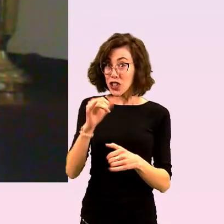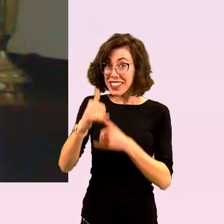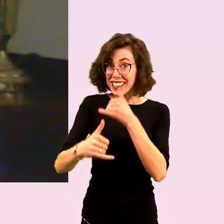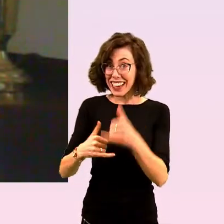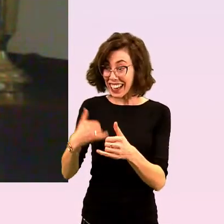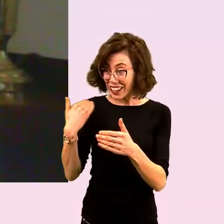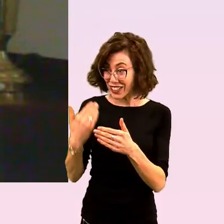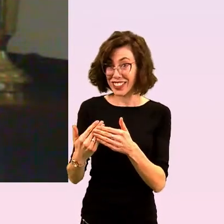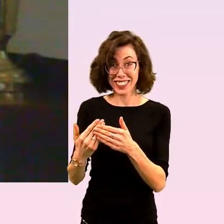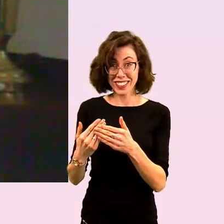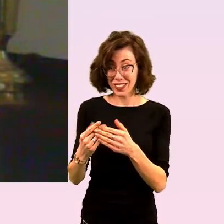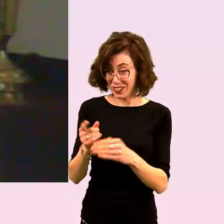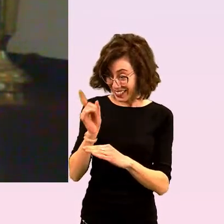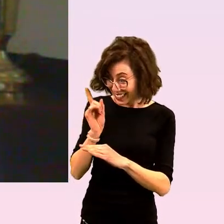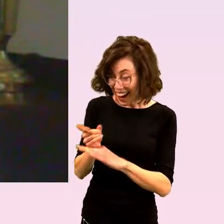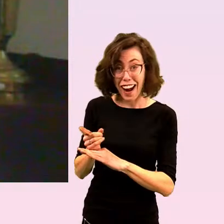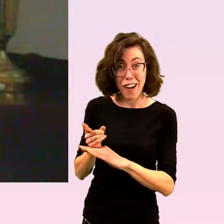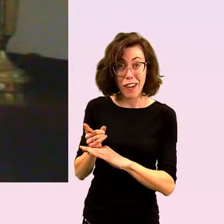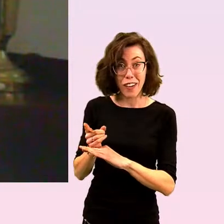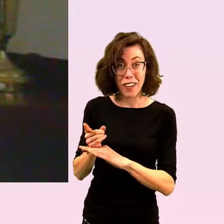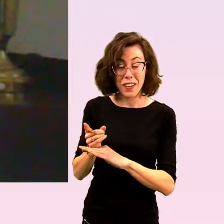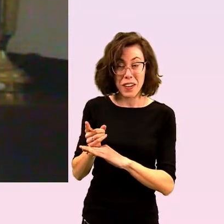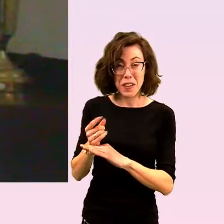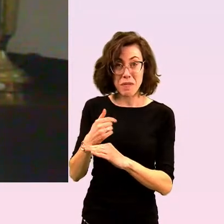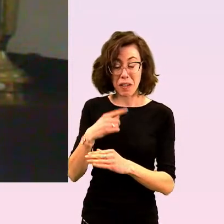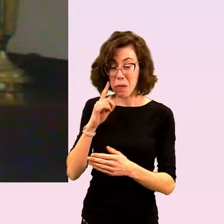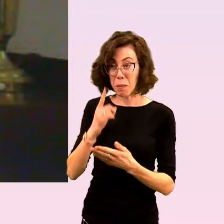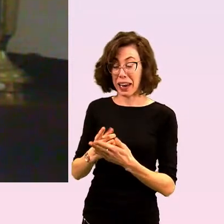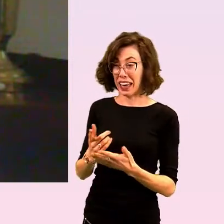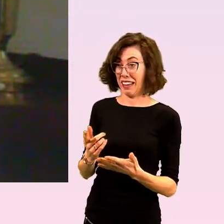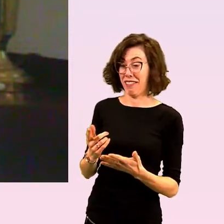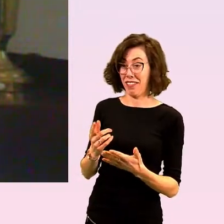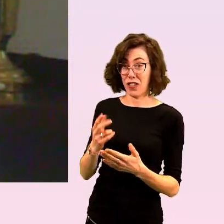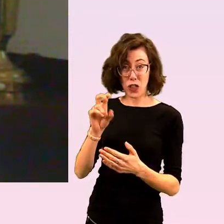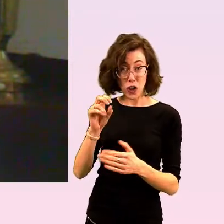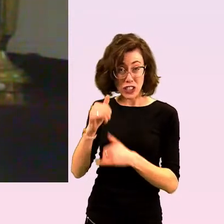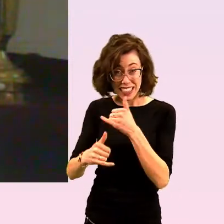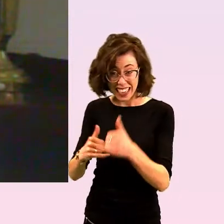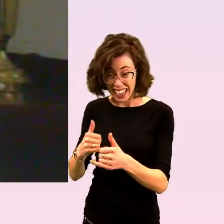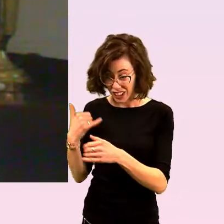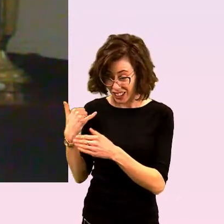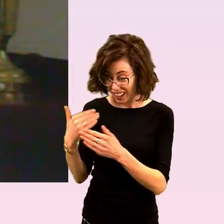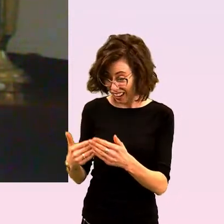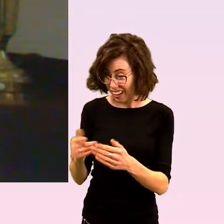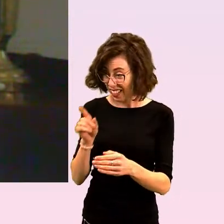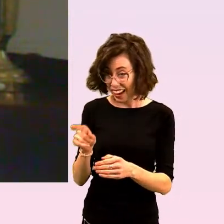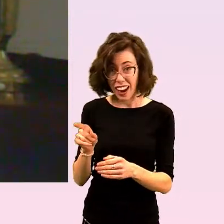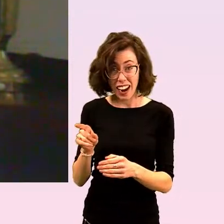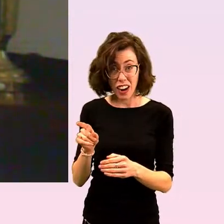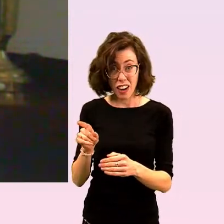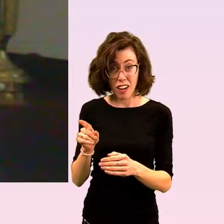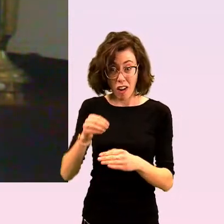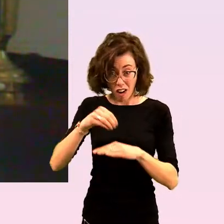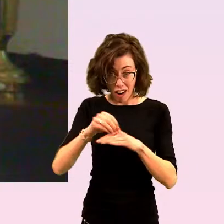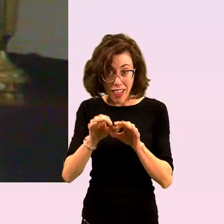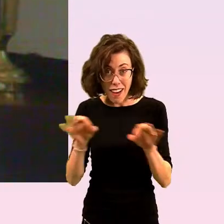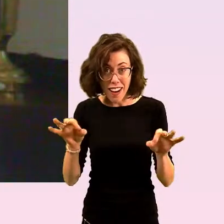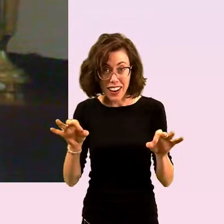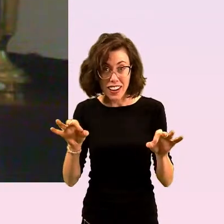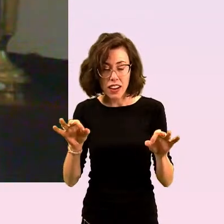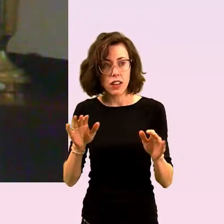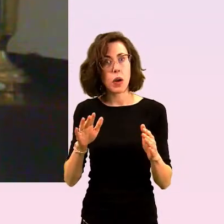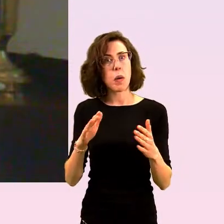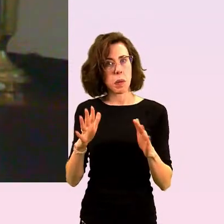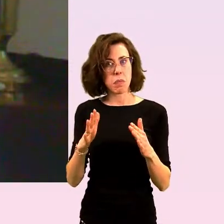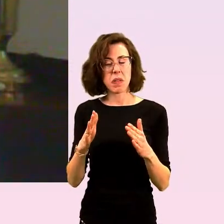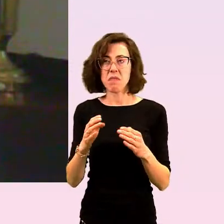actually hard to believe, but it has been there for 30 years. And it probably would have been attracting maybe about